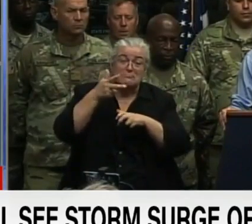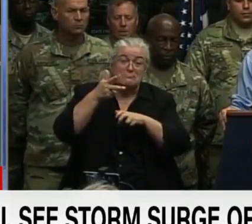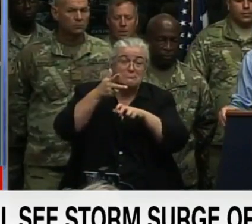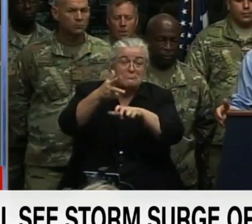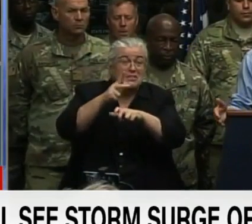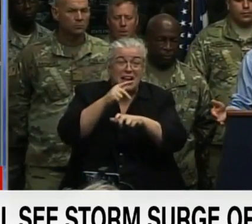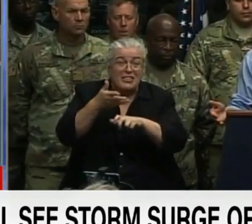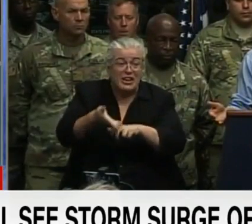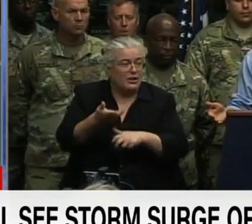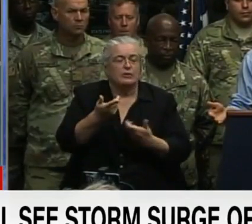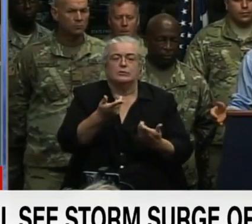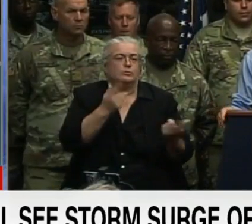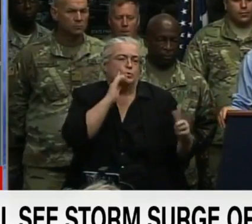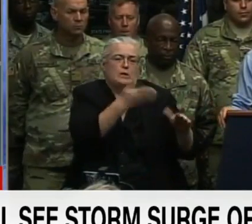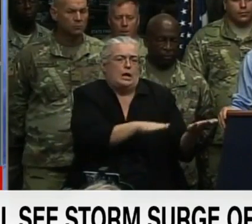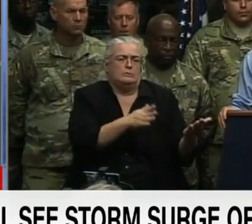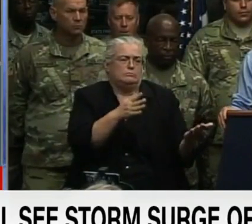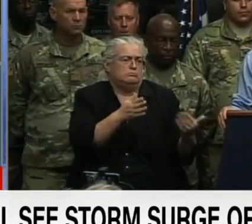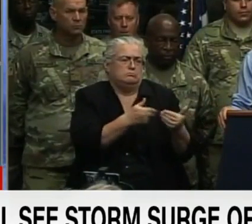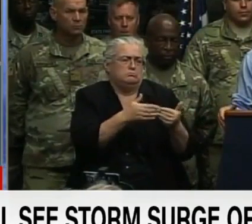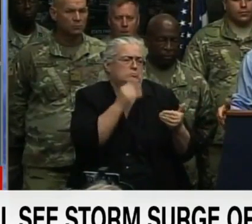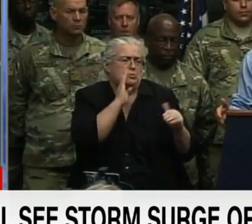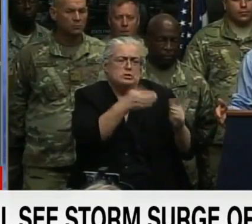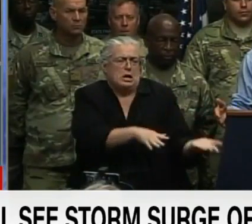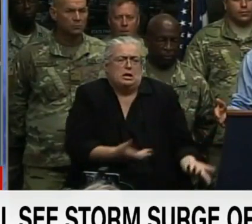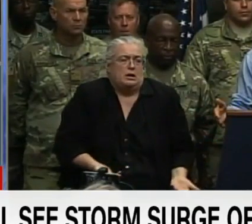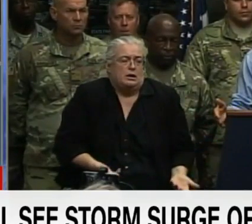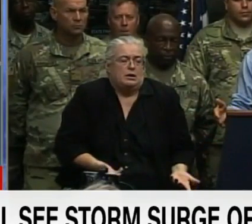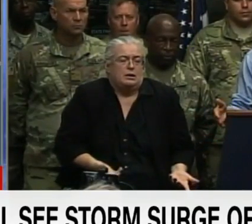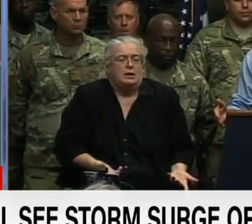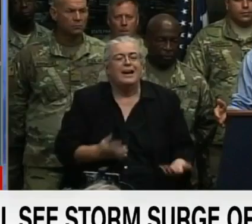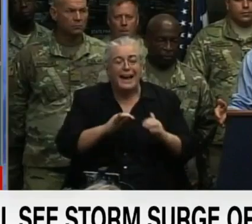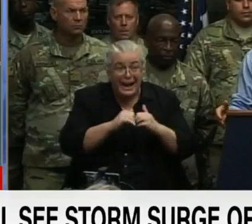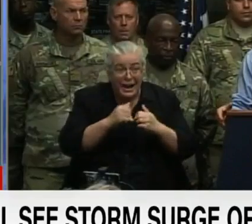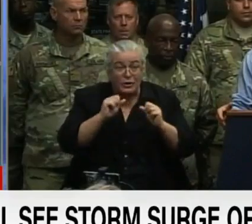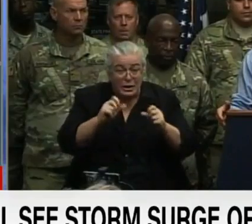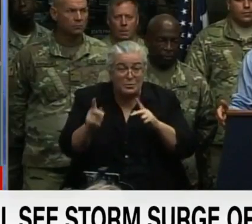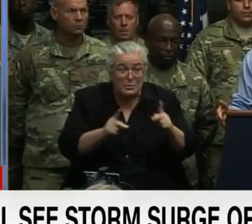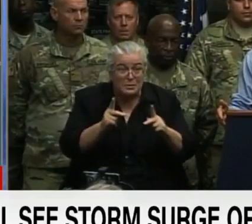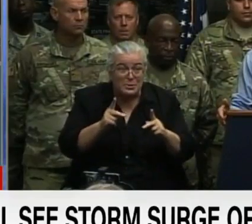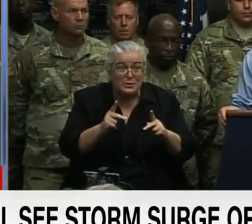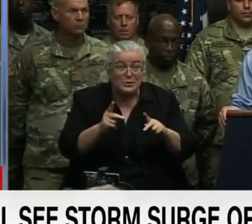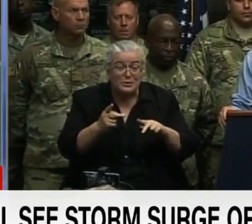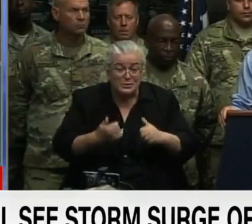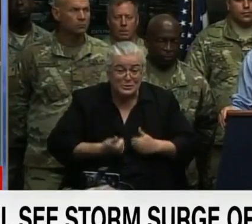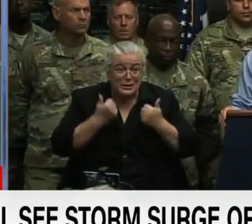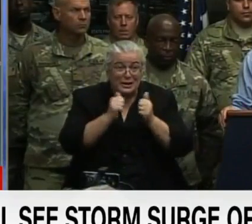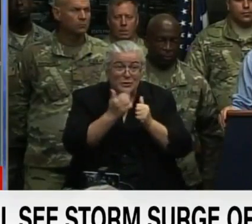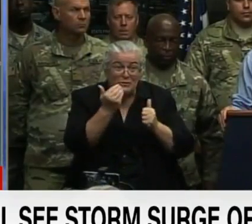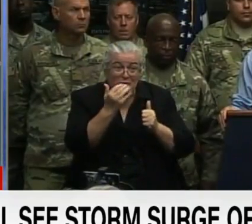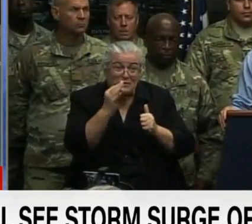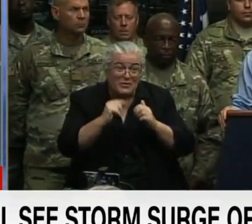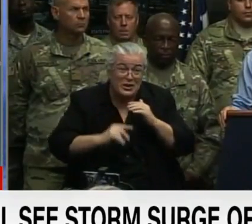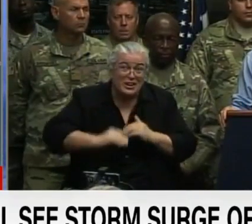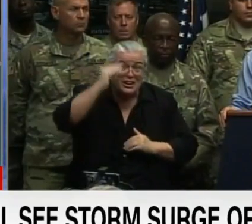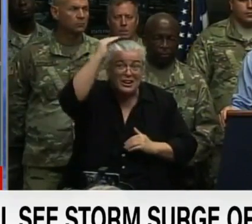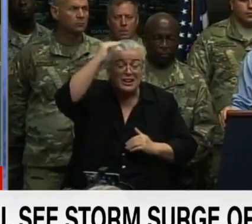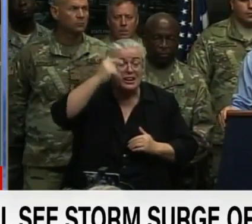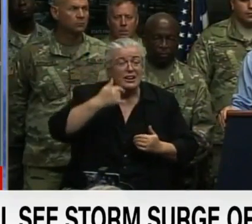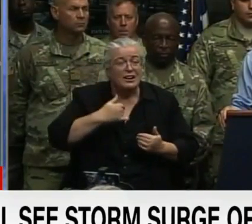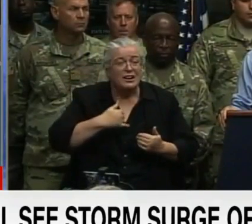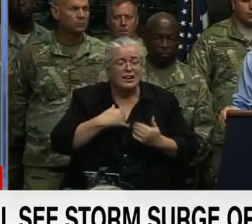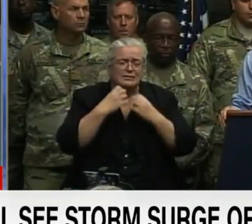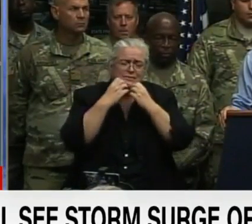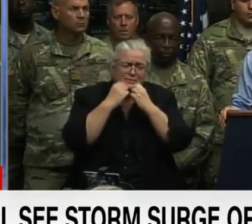think about how can anybody survive this stuff? So I care about everybody in my